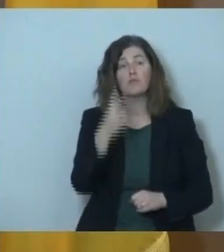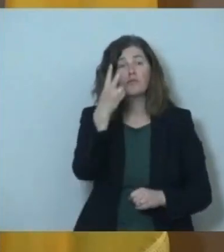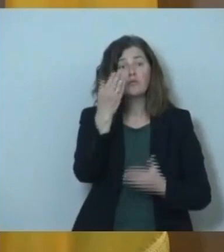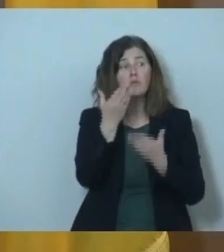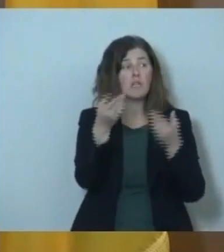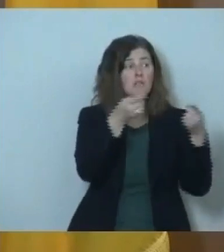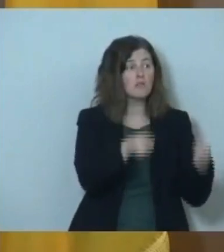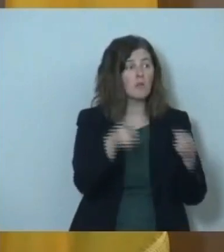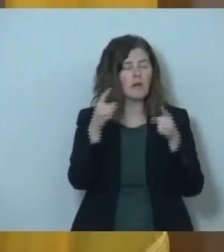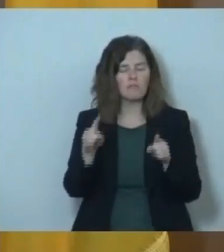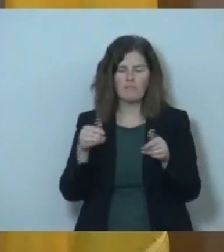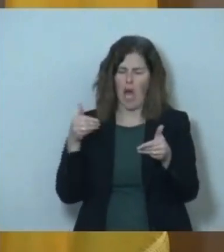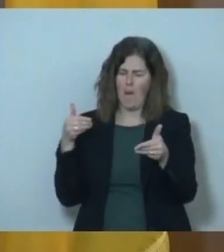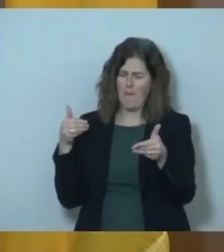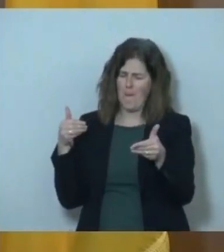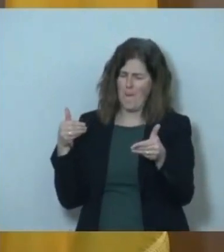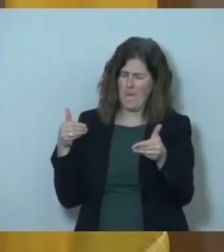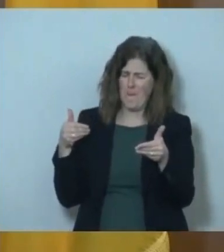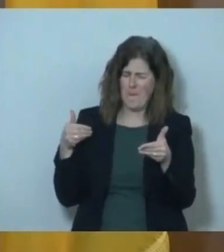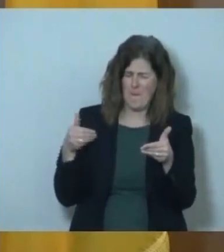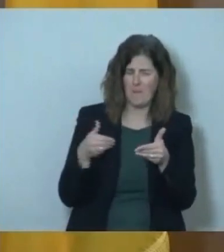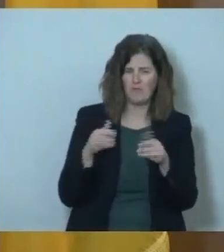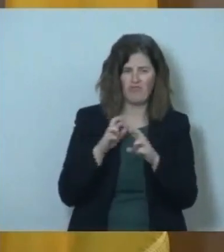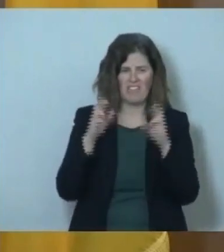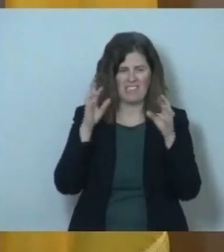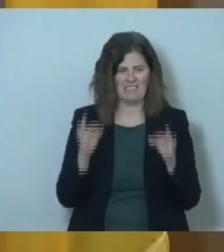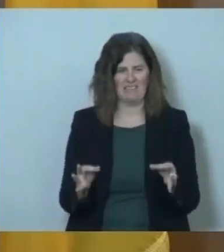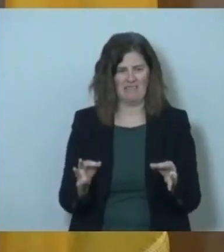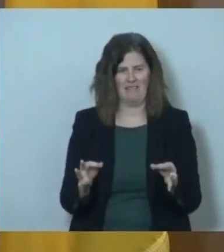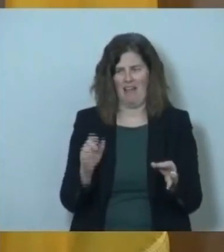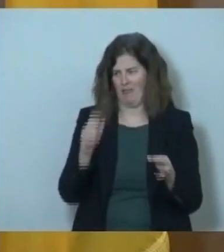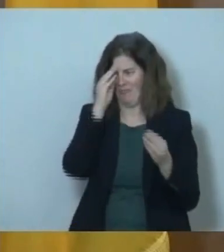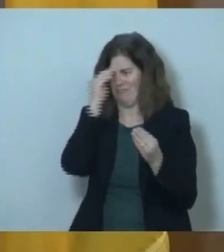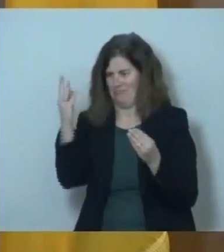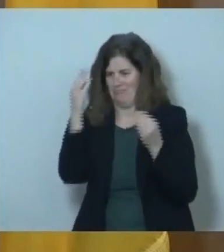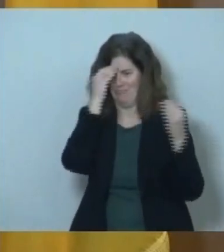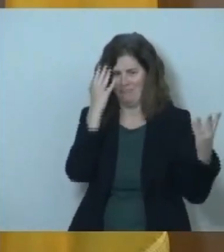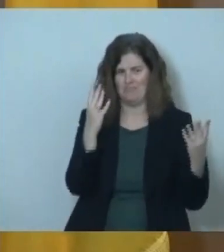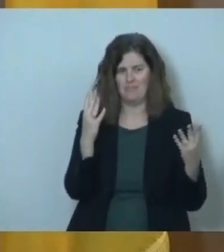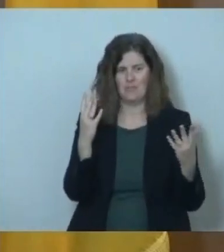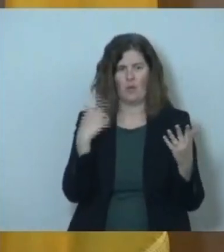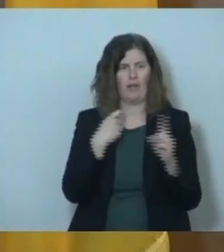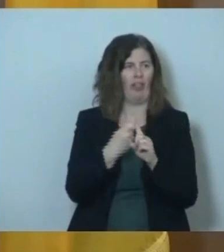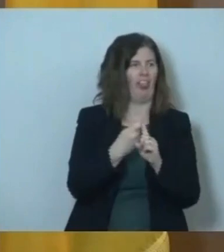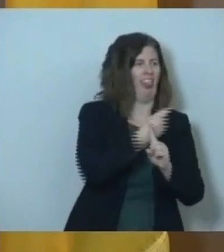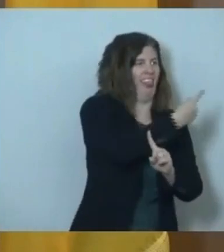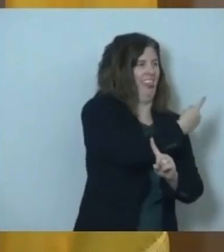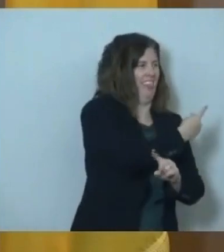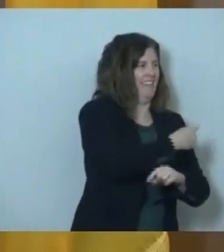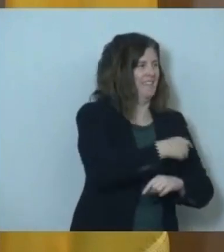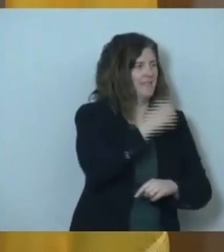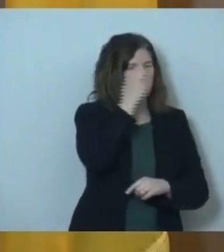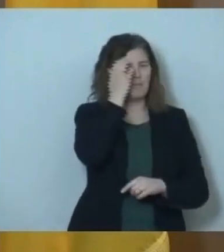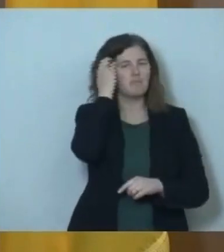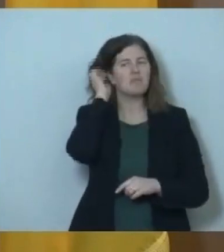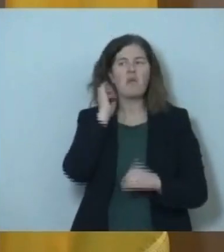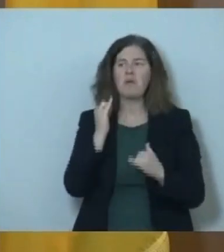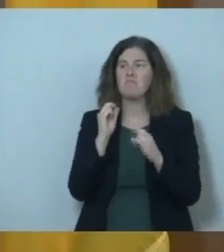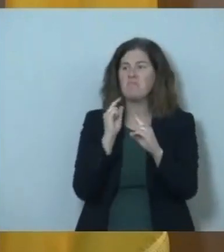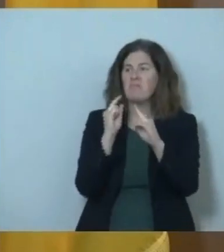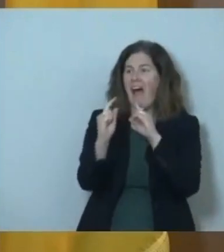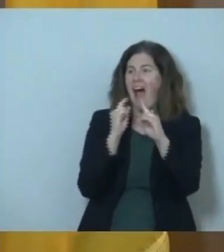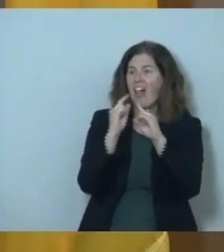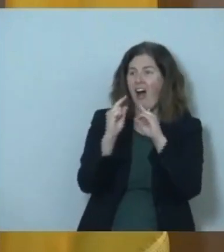and I'm almost ready for the slide because I have to cue them because we just go off script, and we should. This is a dialogue